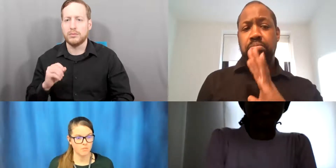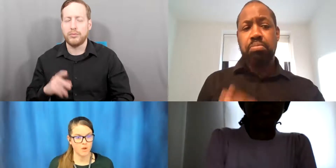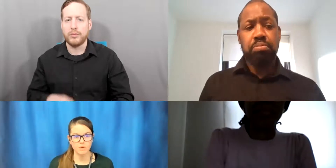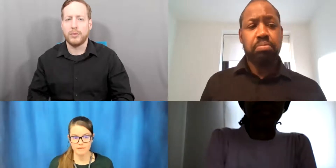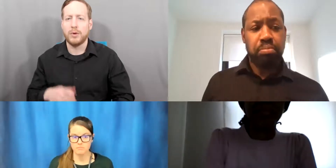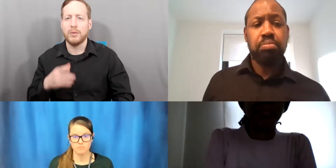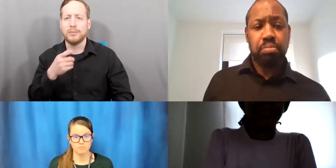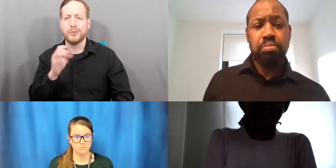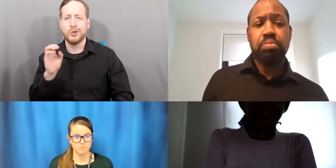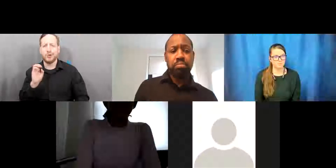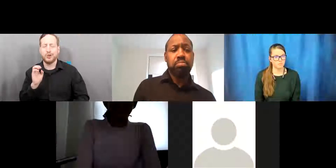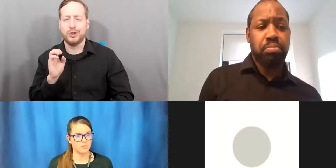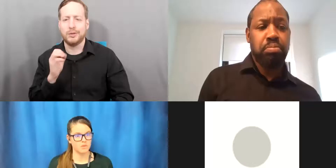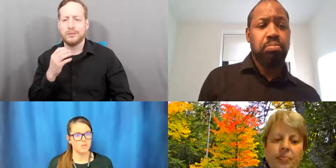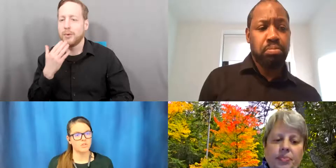Okay.